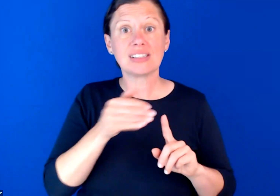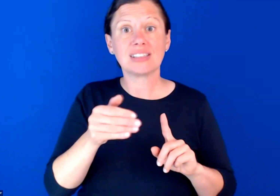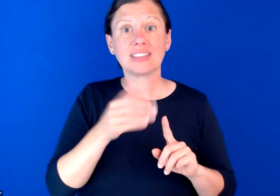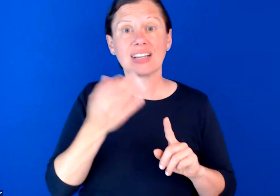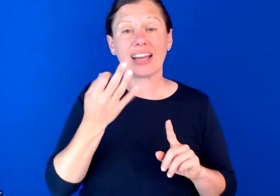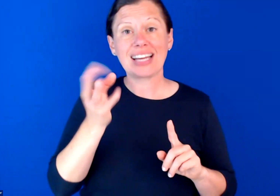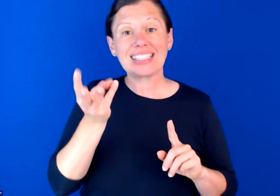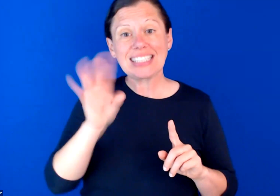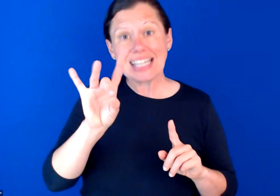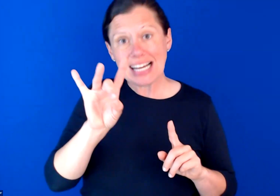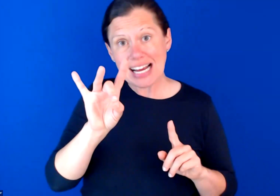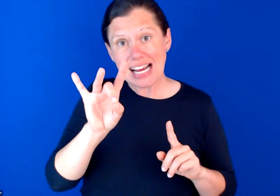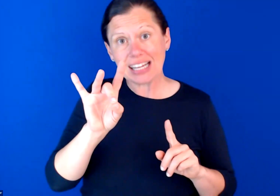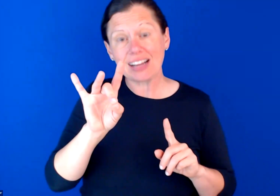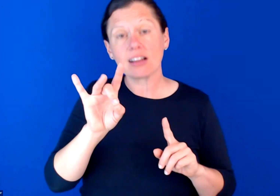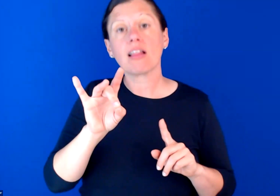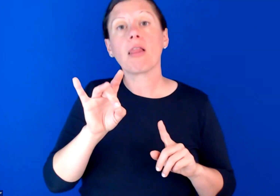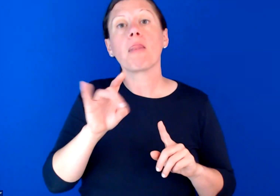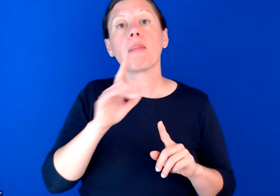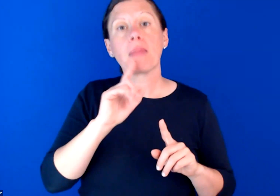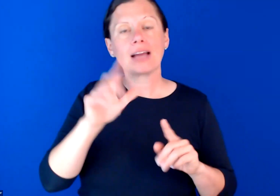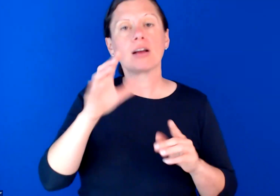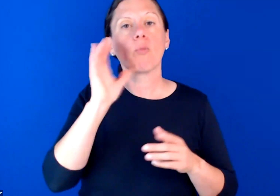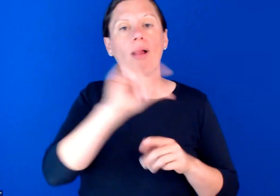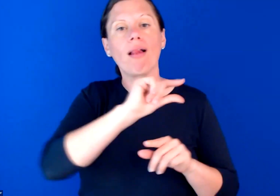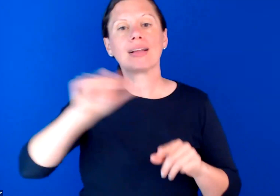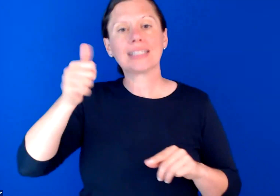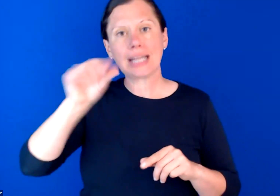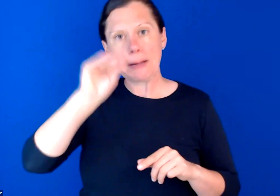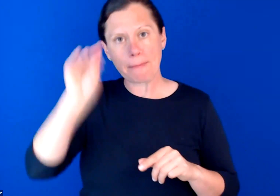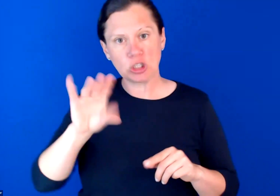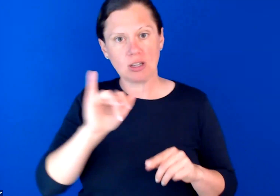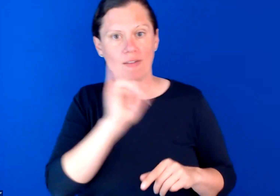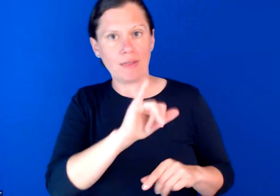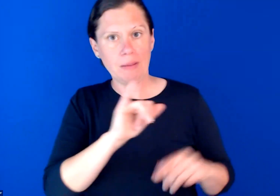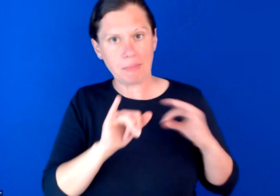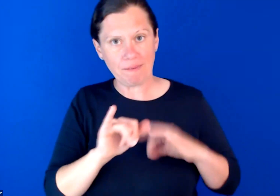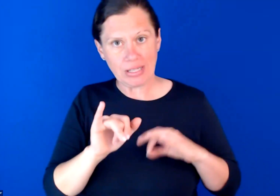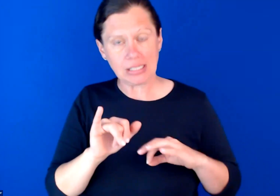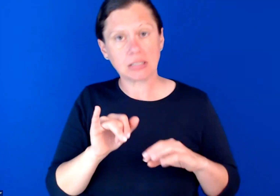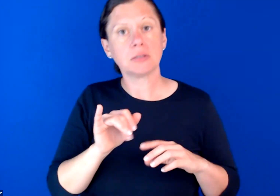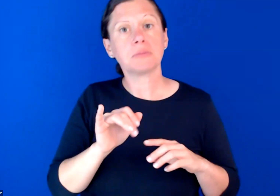1/10 of that benefit unit available to you whenever you need it.